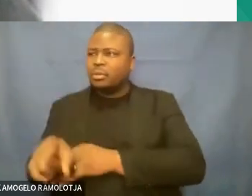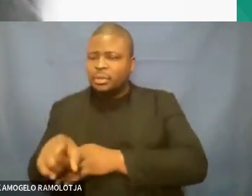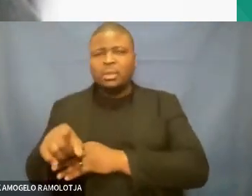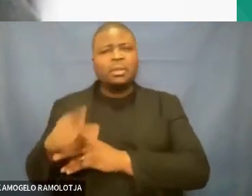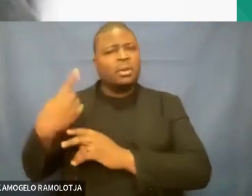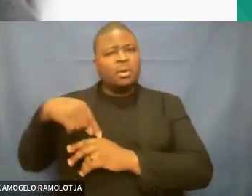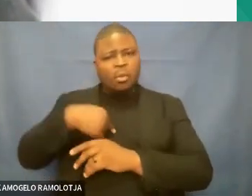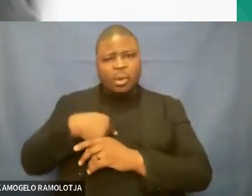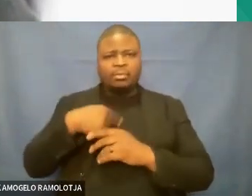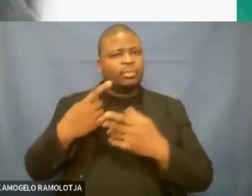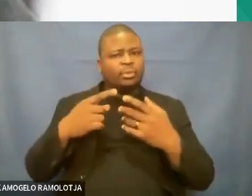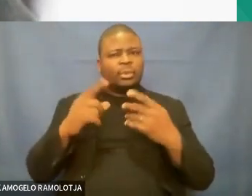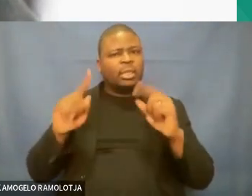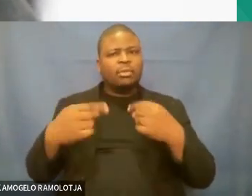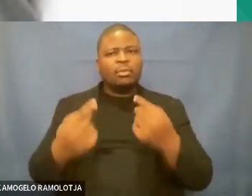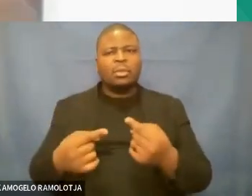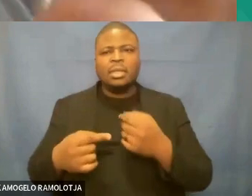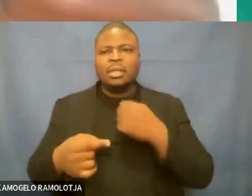the negative